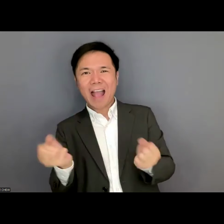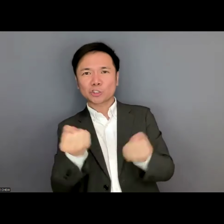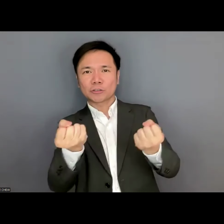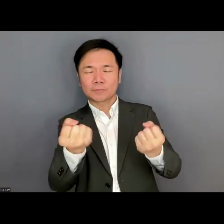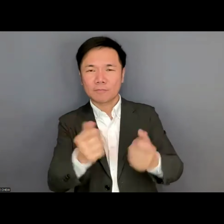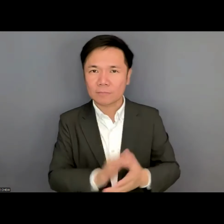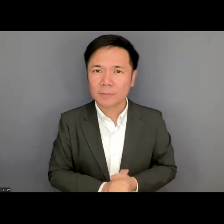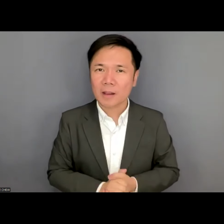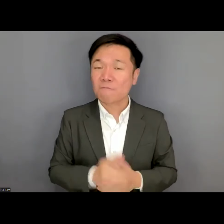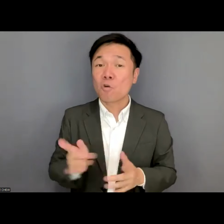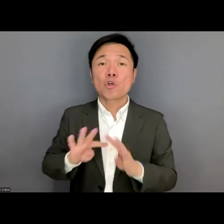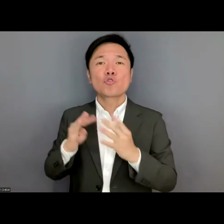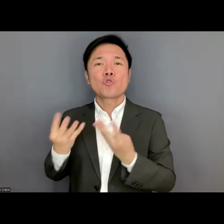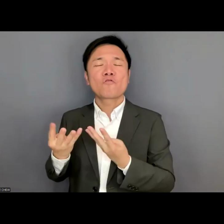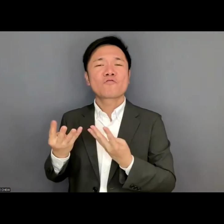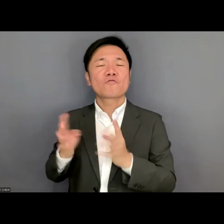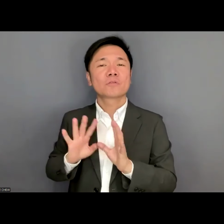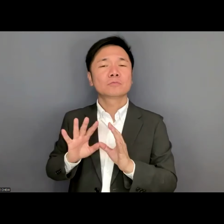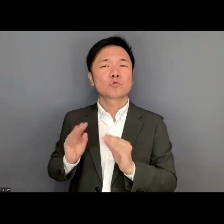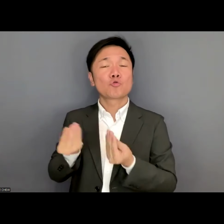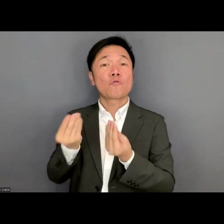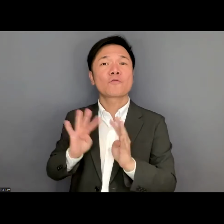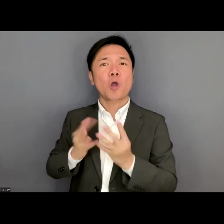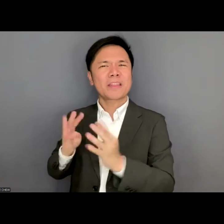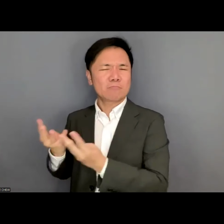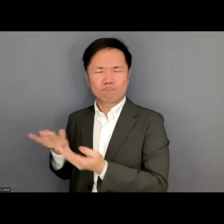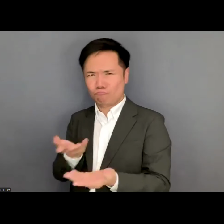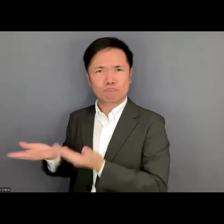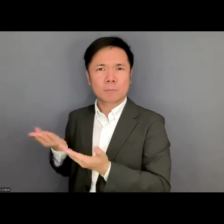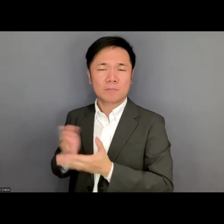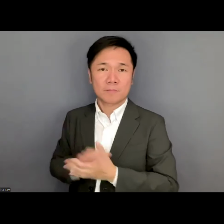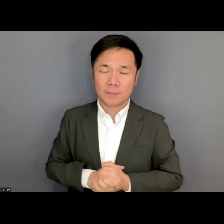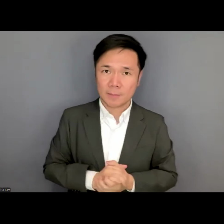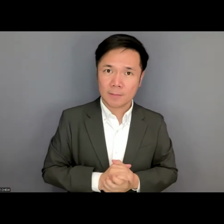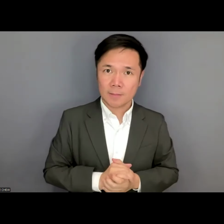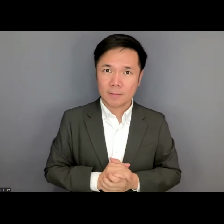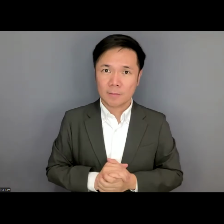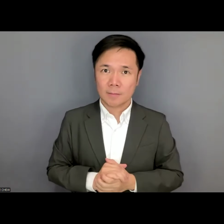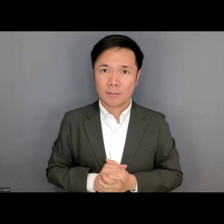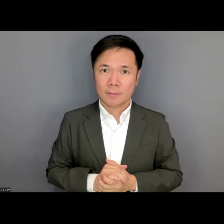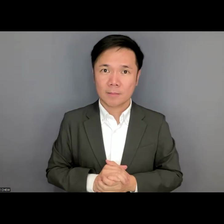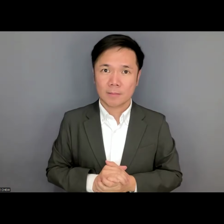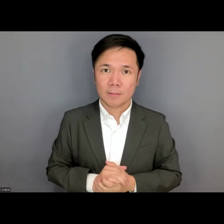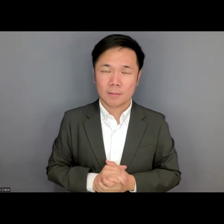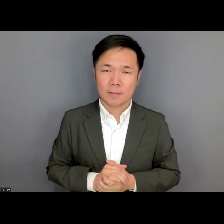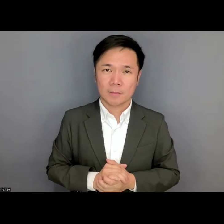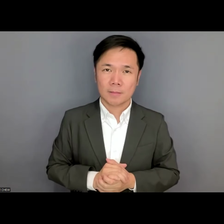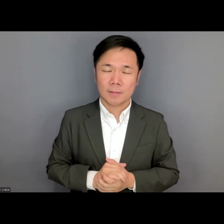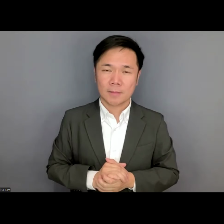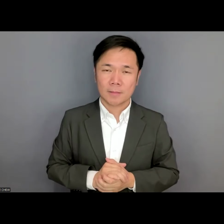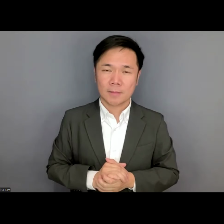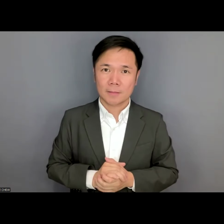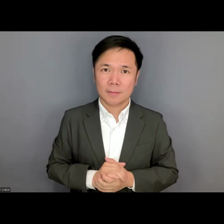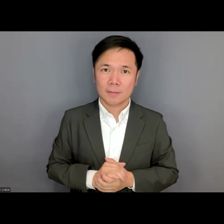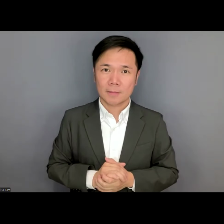committees, of ont youth produit committees, have pour produced appeler les leaders in du order monde to à call travers